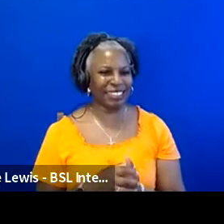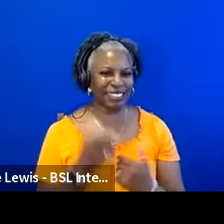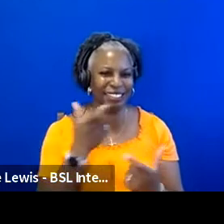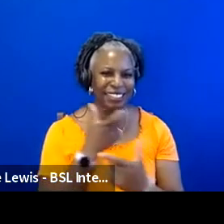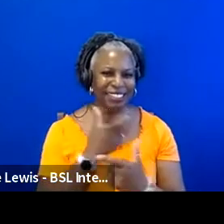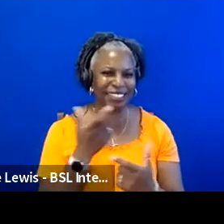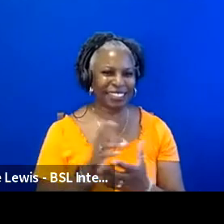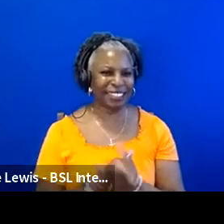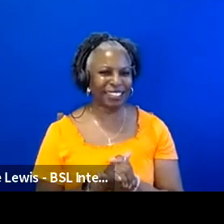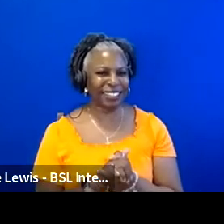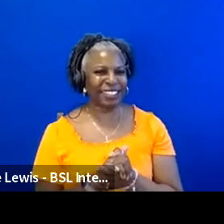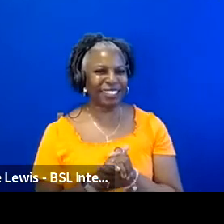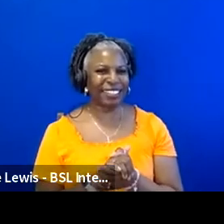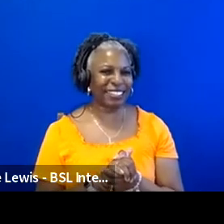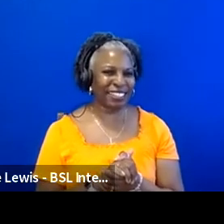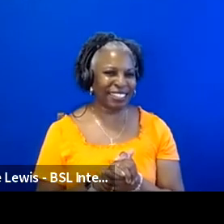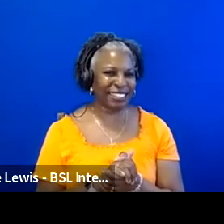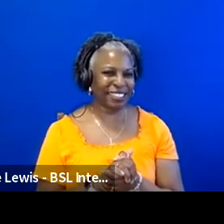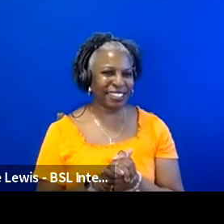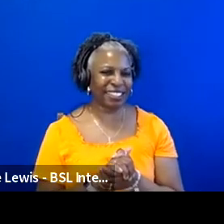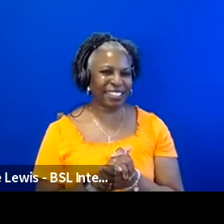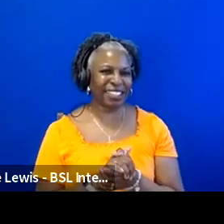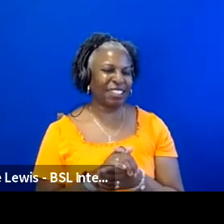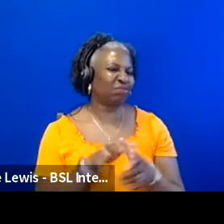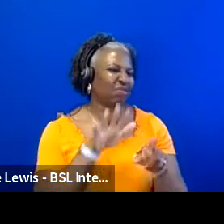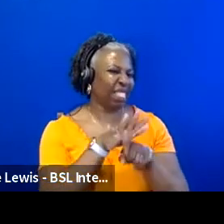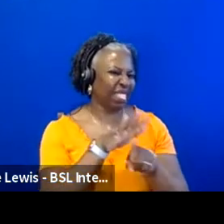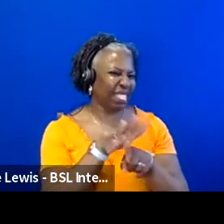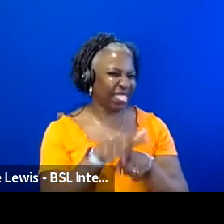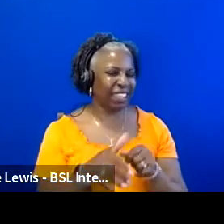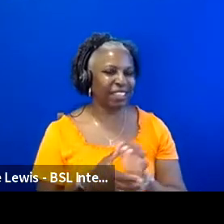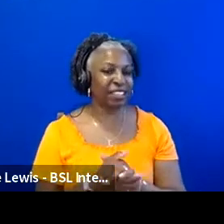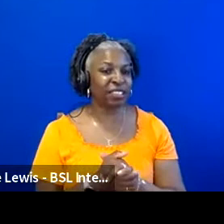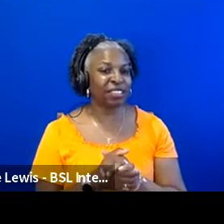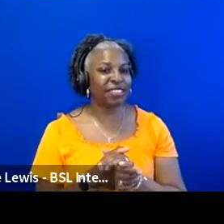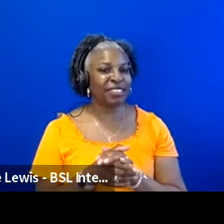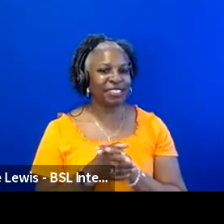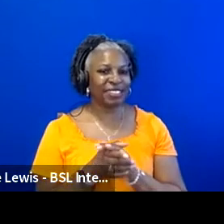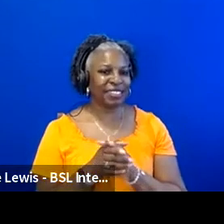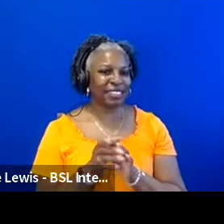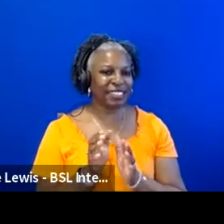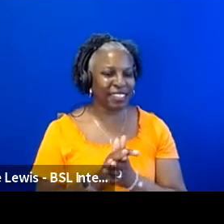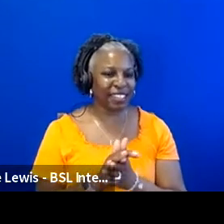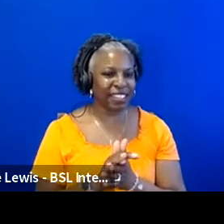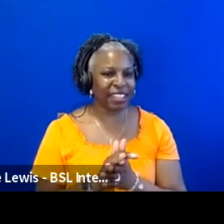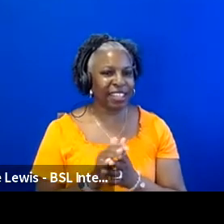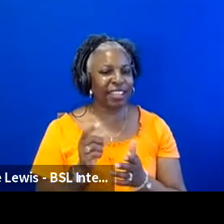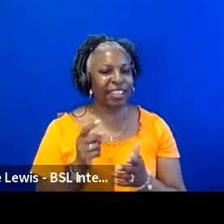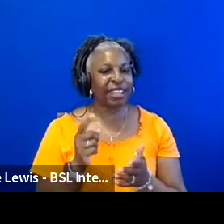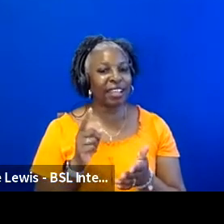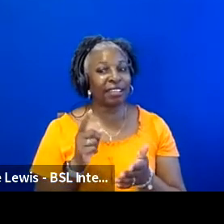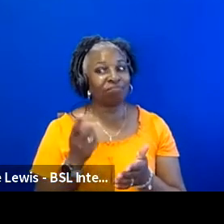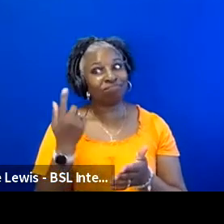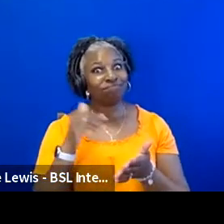Zahra Hankir. Yeah, exactly. I'm joking. No, but yeah. I really, so last month I was working in a